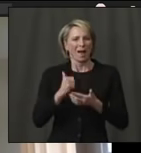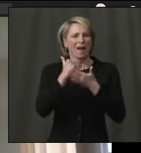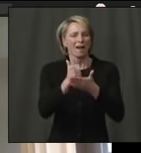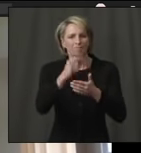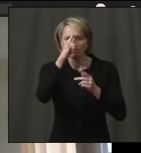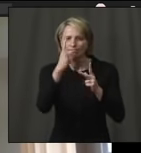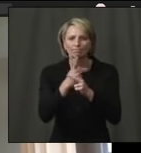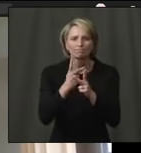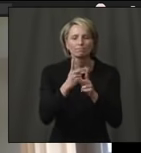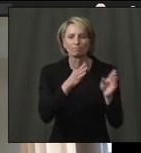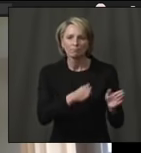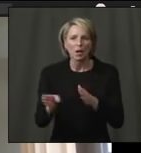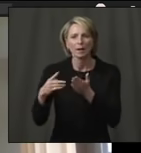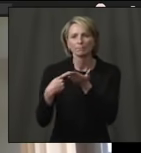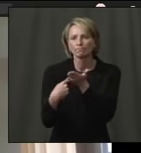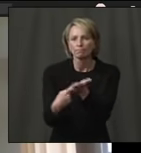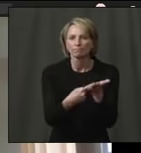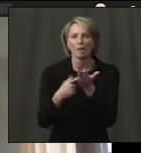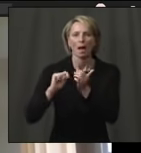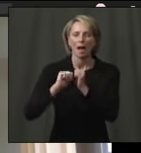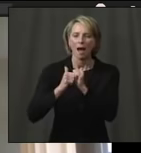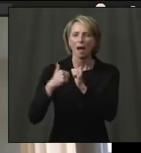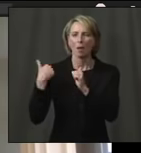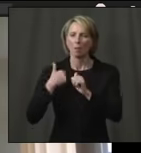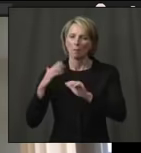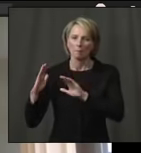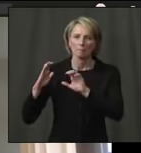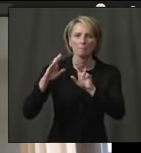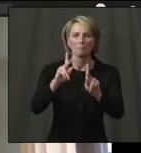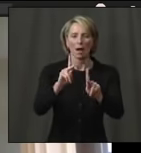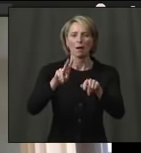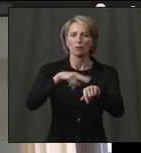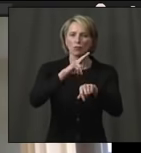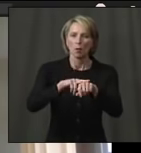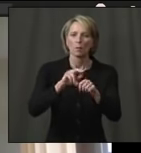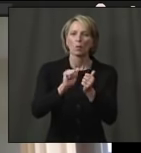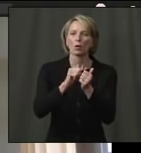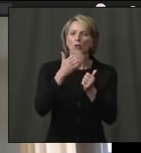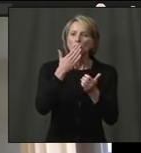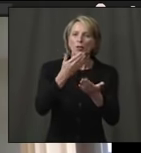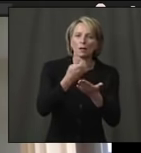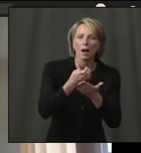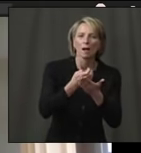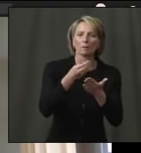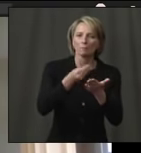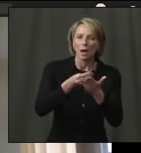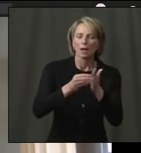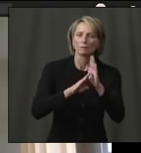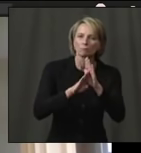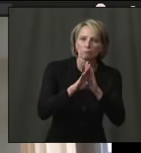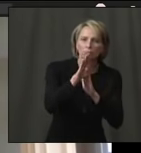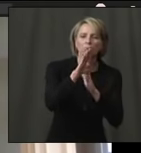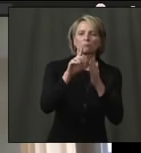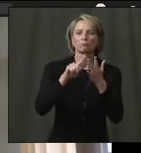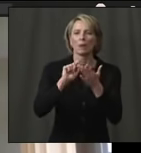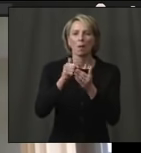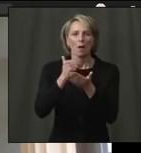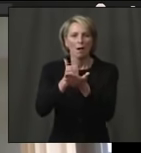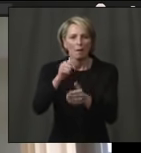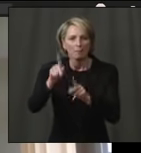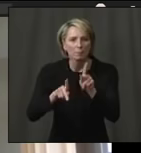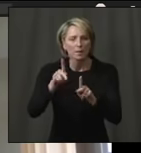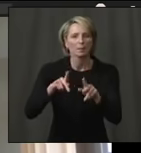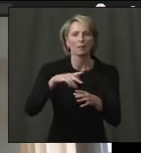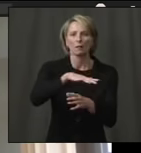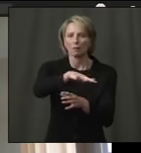very strong and effective and inclusive way. And we've seen the success with our local